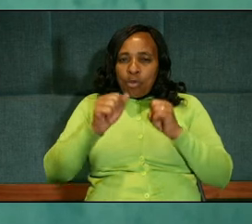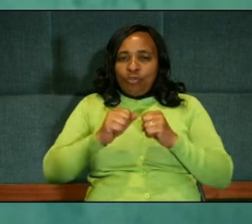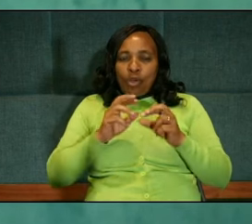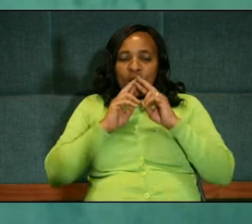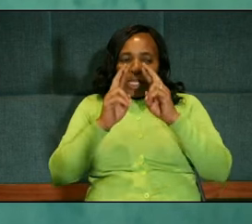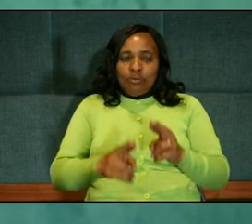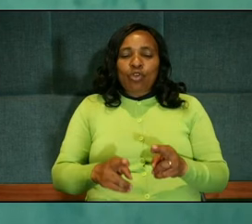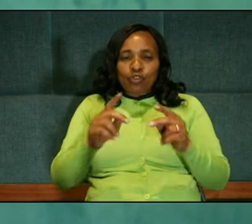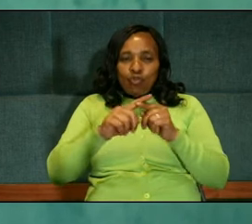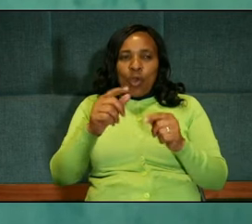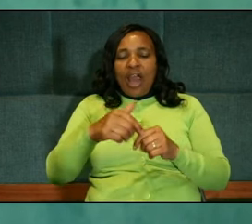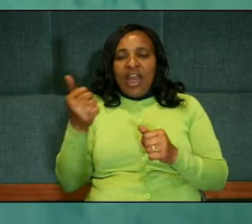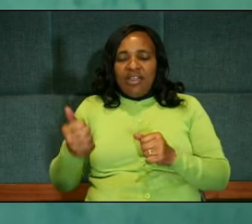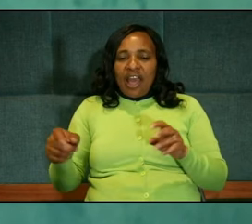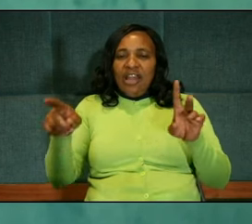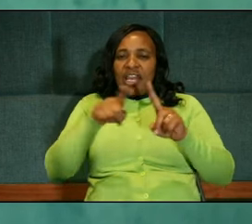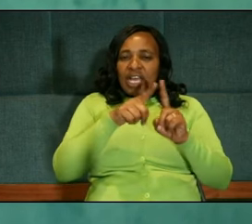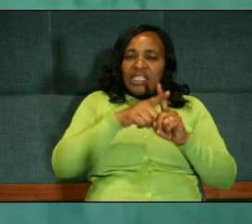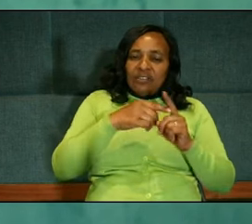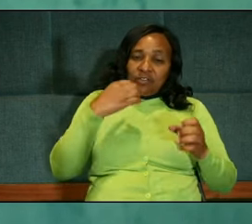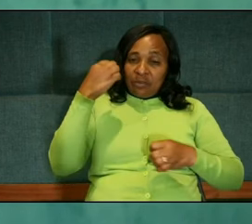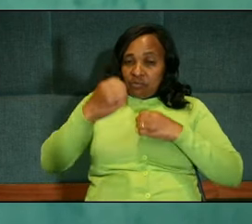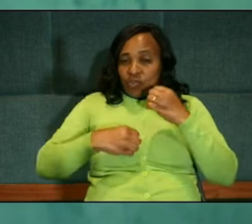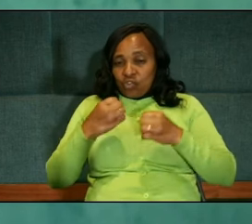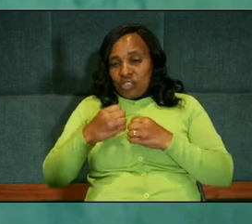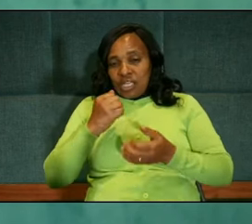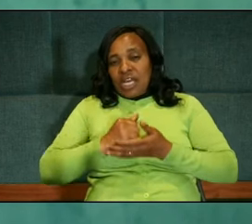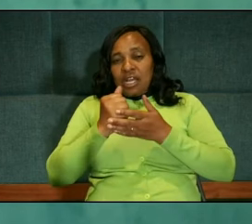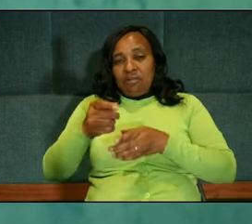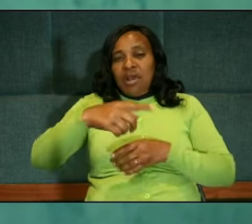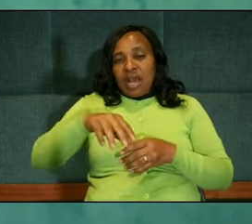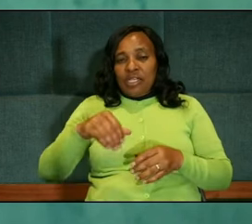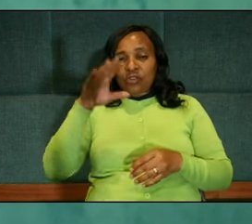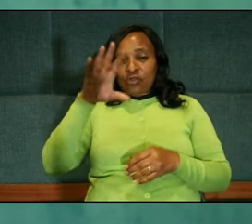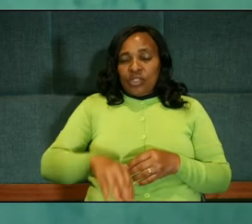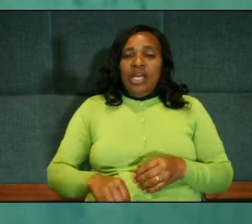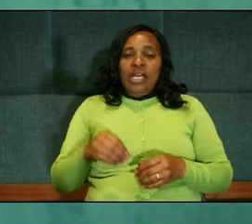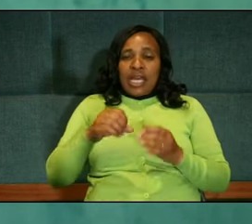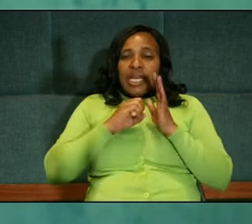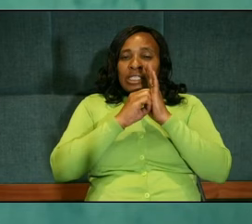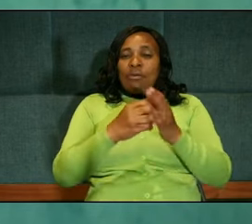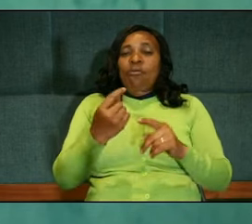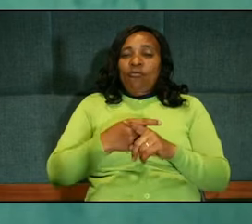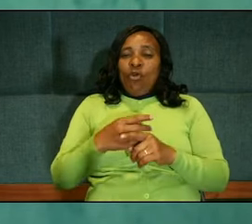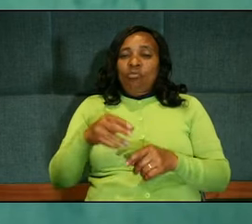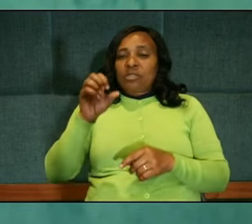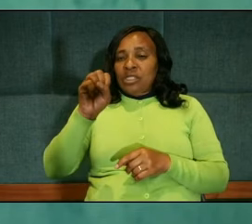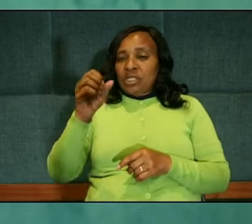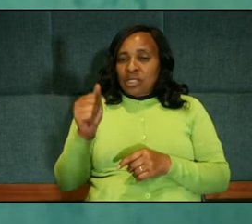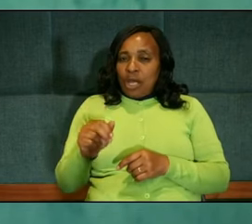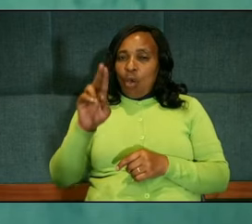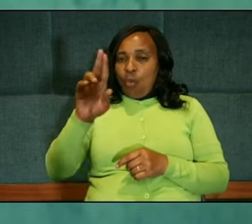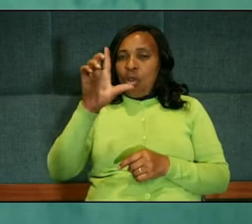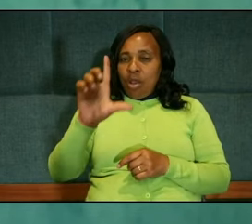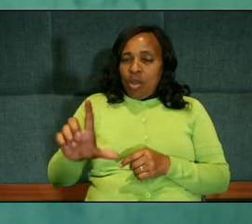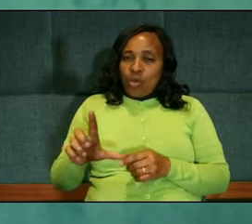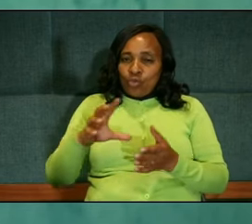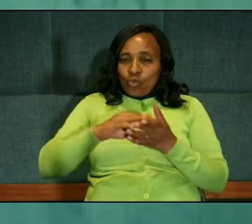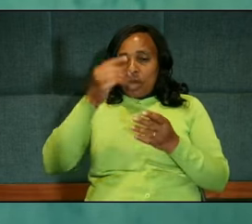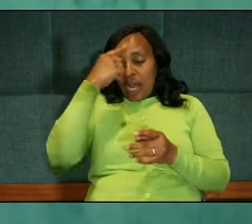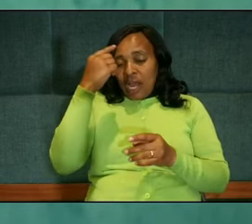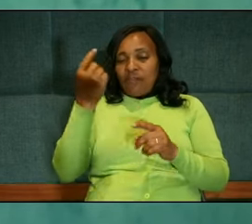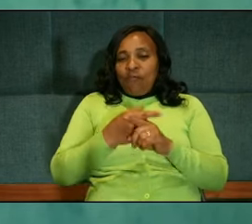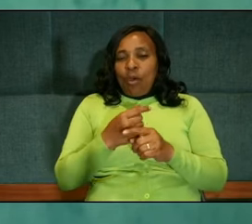respond to certain negative emotions like envy. Help us to take example from Saul and to learn from his mistakes,